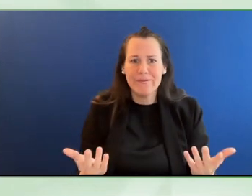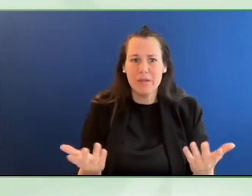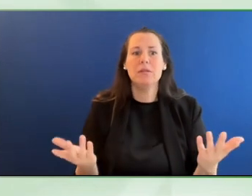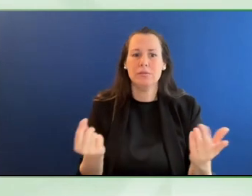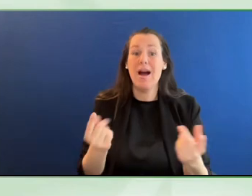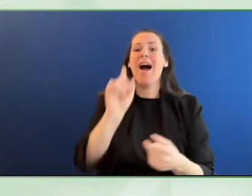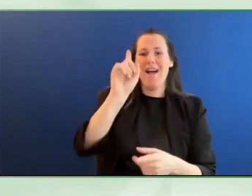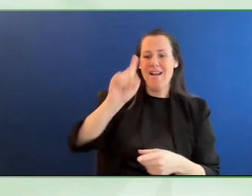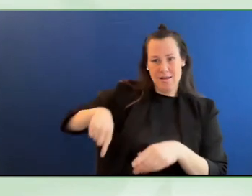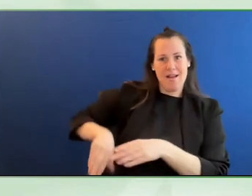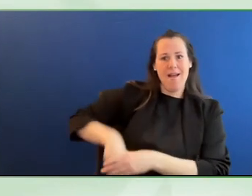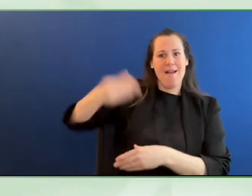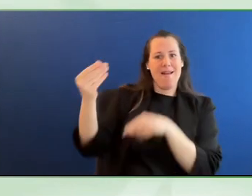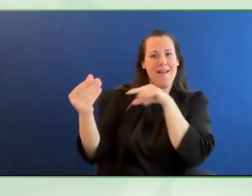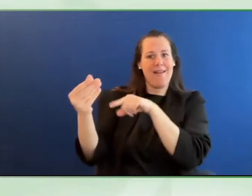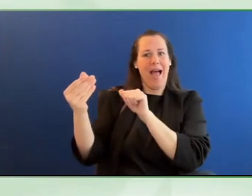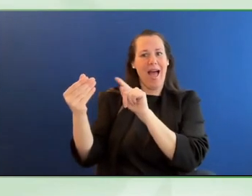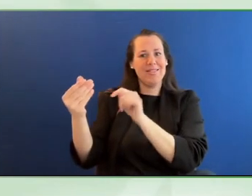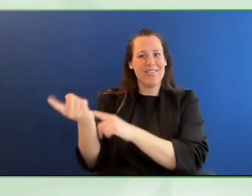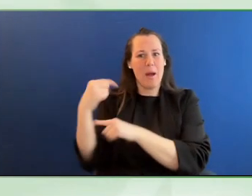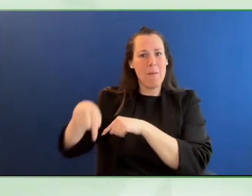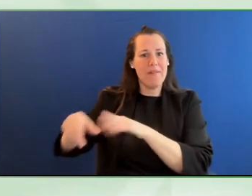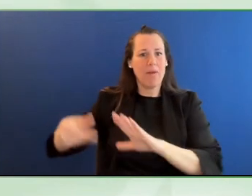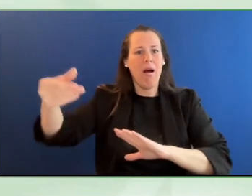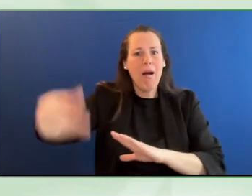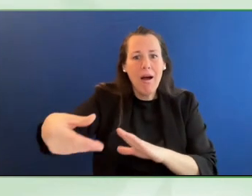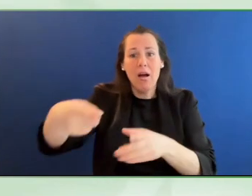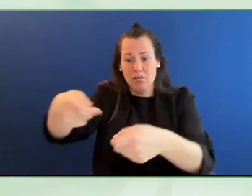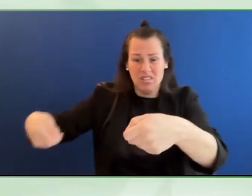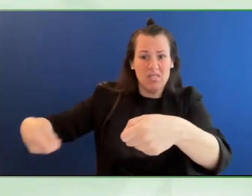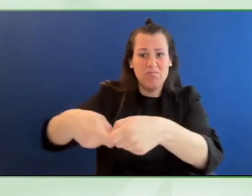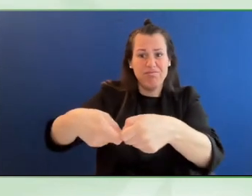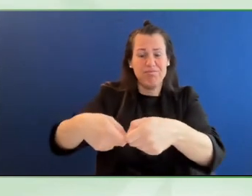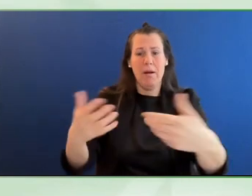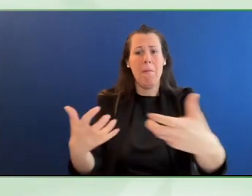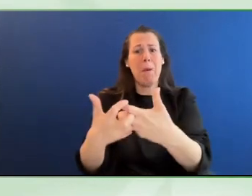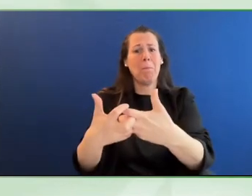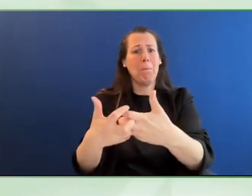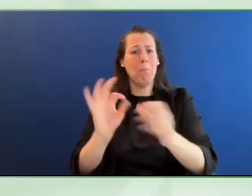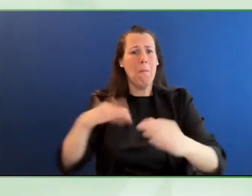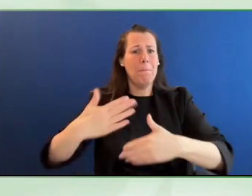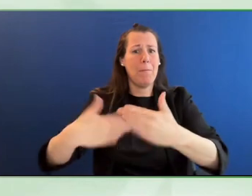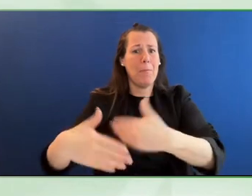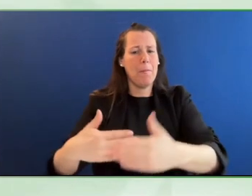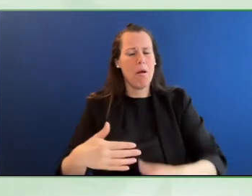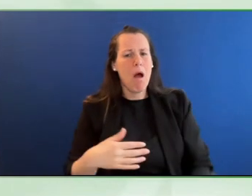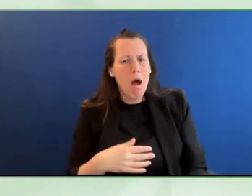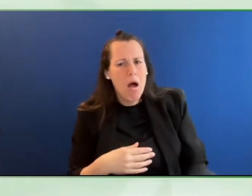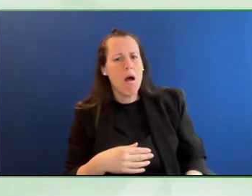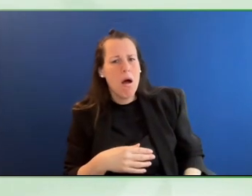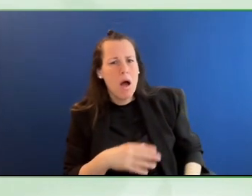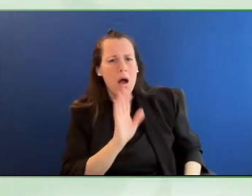they need the power of JAWS, and so the built-in software isn't good enough for them. Or that's the one they were trained on, someone they